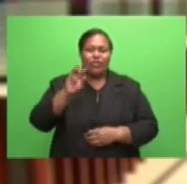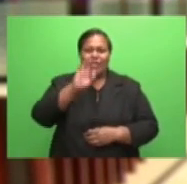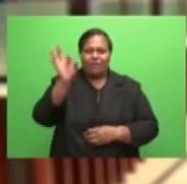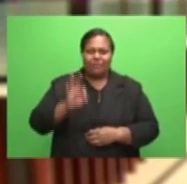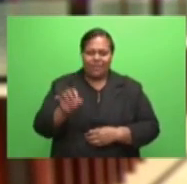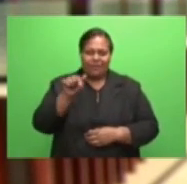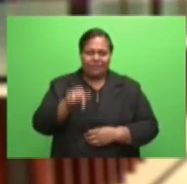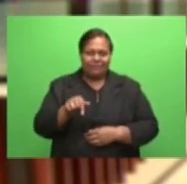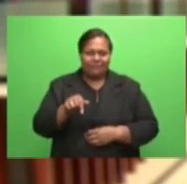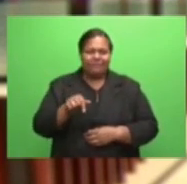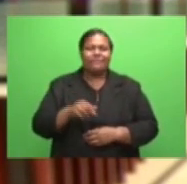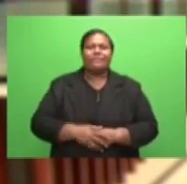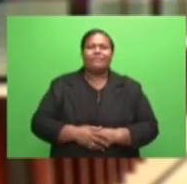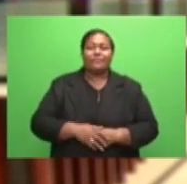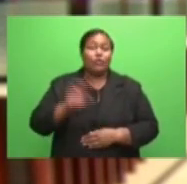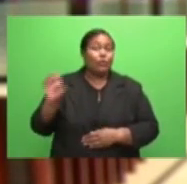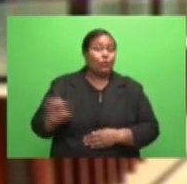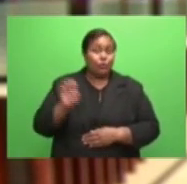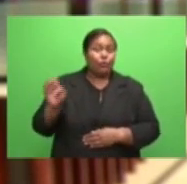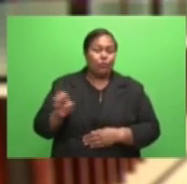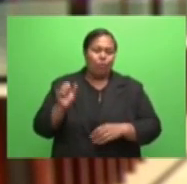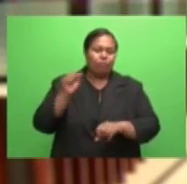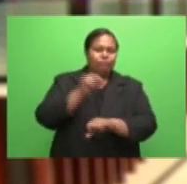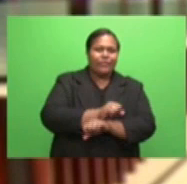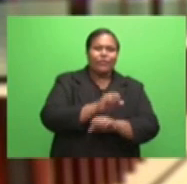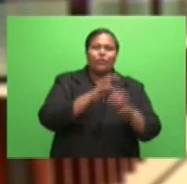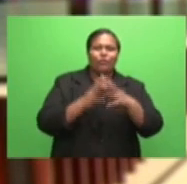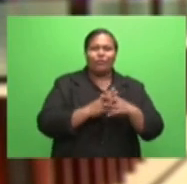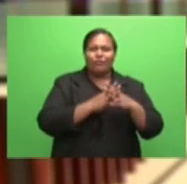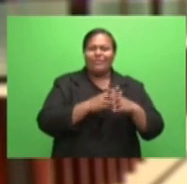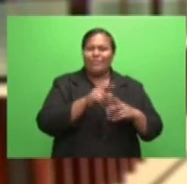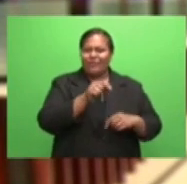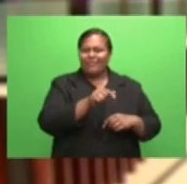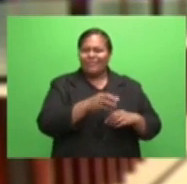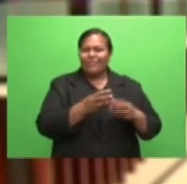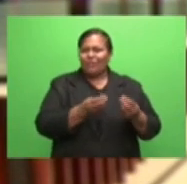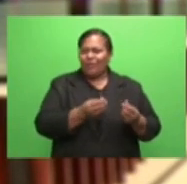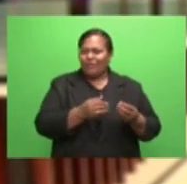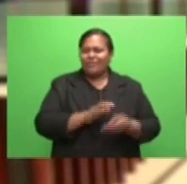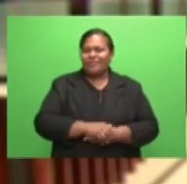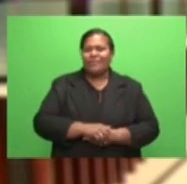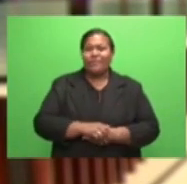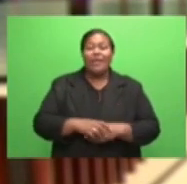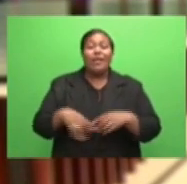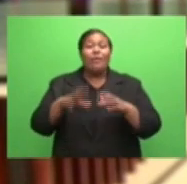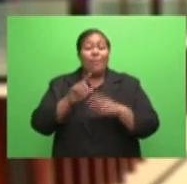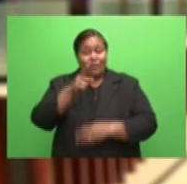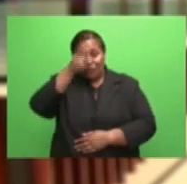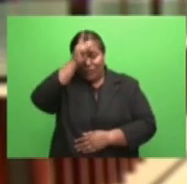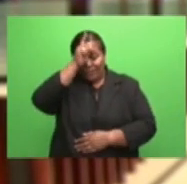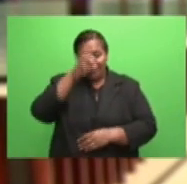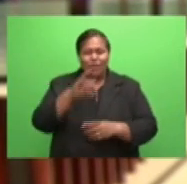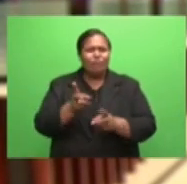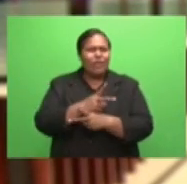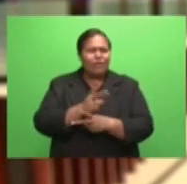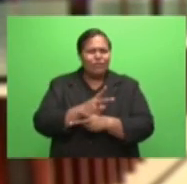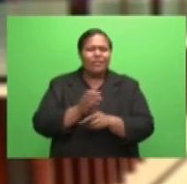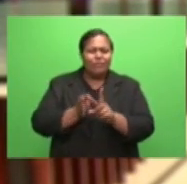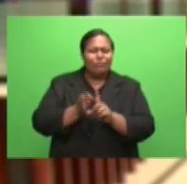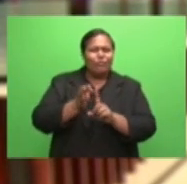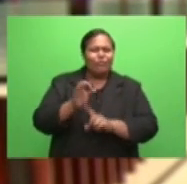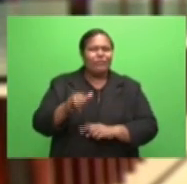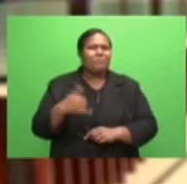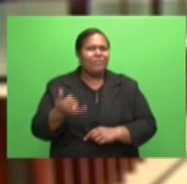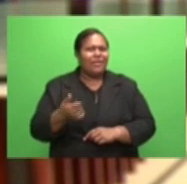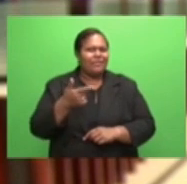euro strengthened against the US dollar overnight as German industrial production picked up in May by 7.8%. The